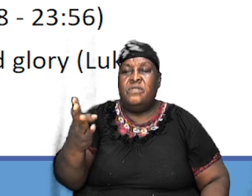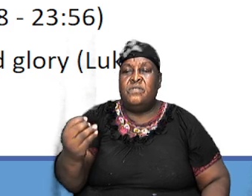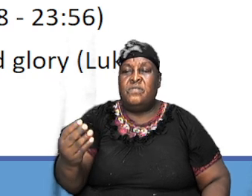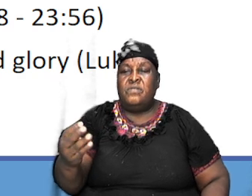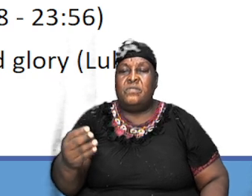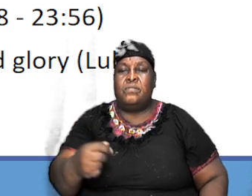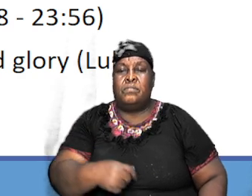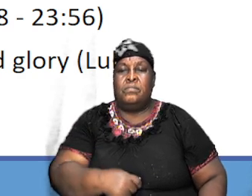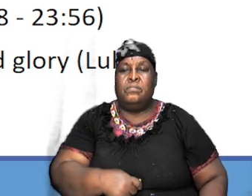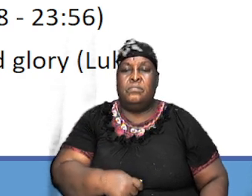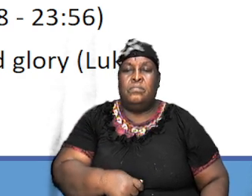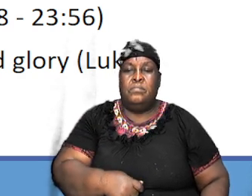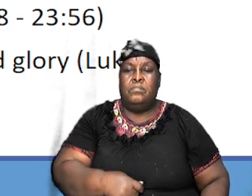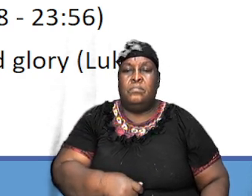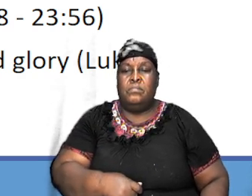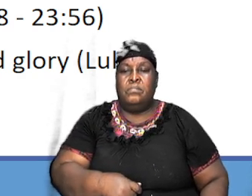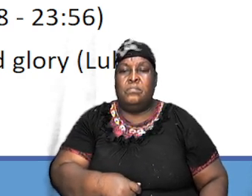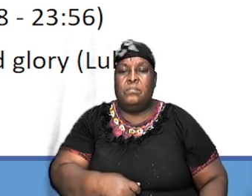without sin.